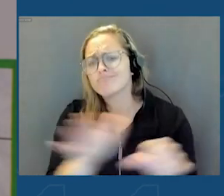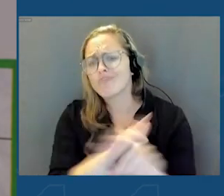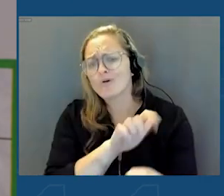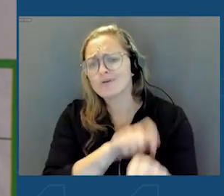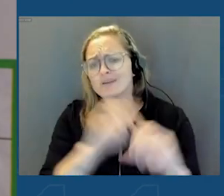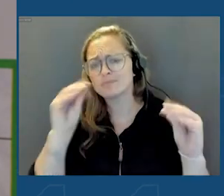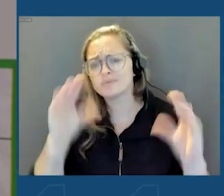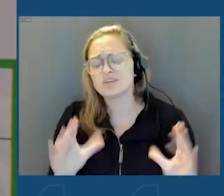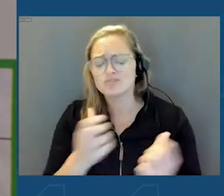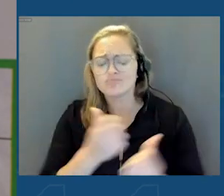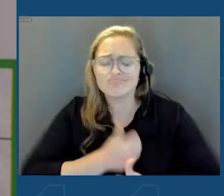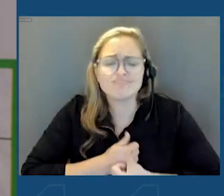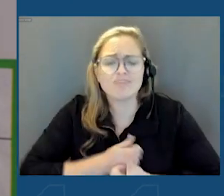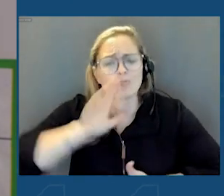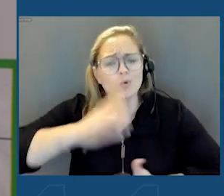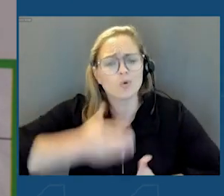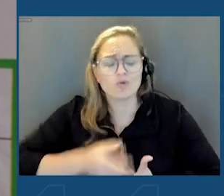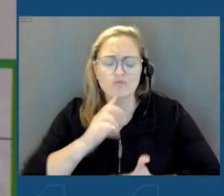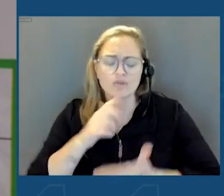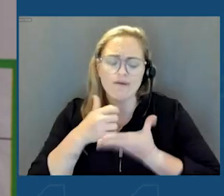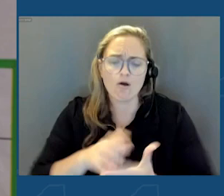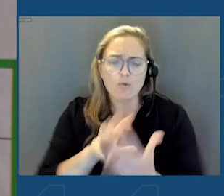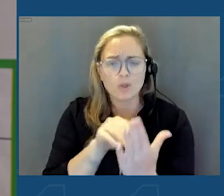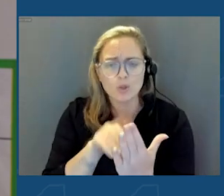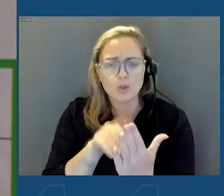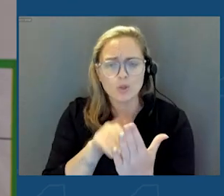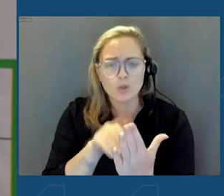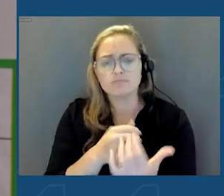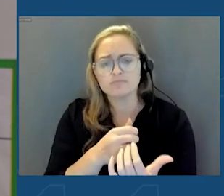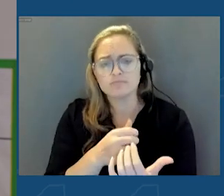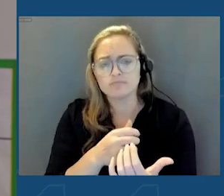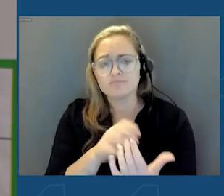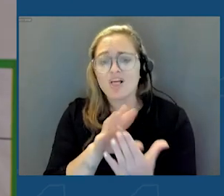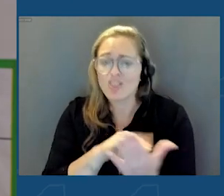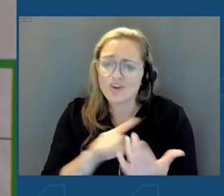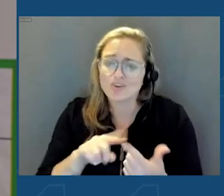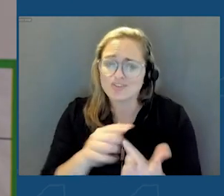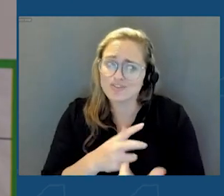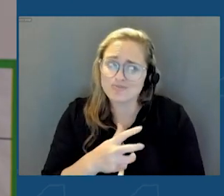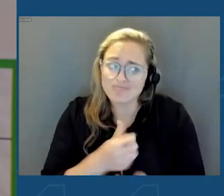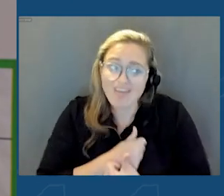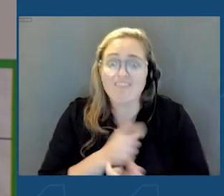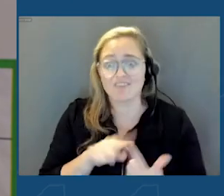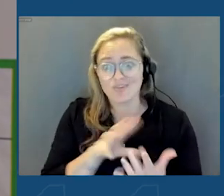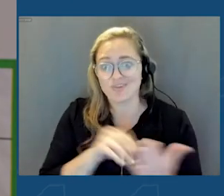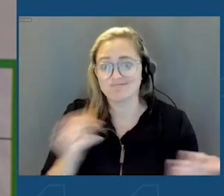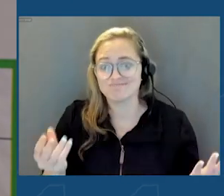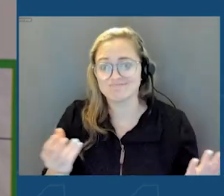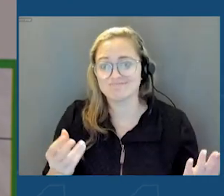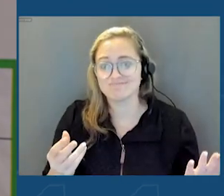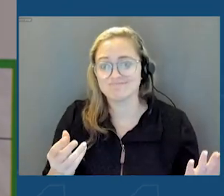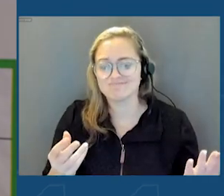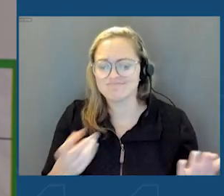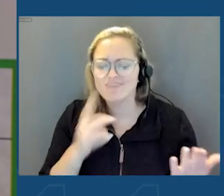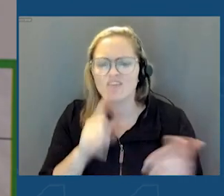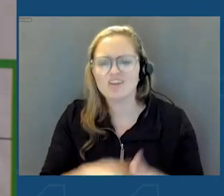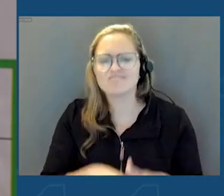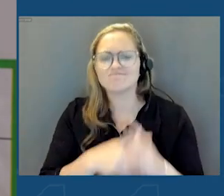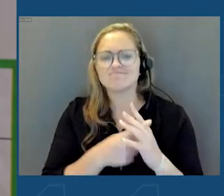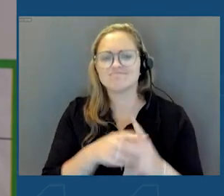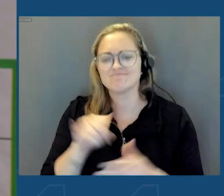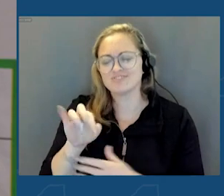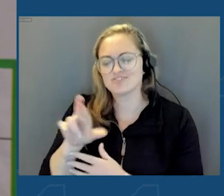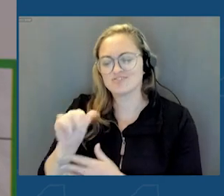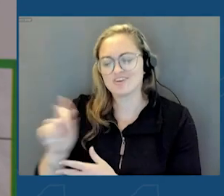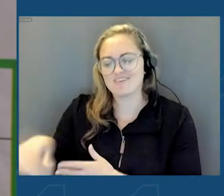love Amelia and really helped her to learn to love learning. And invoking Miss Serena's name, who